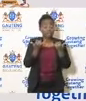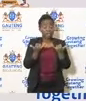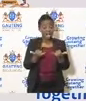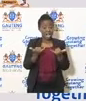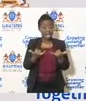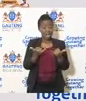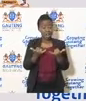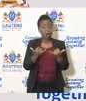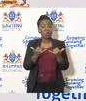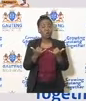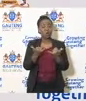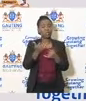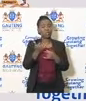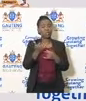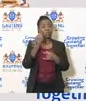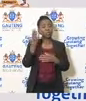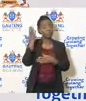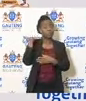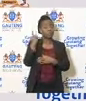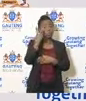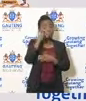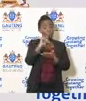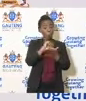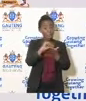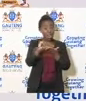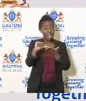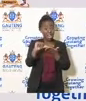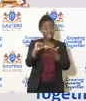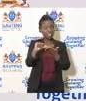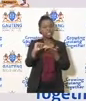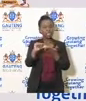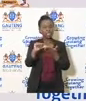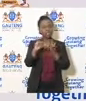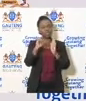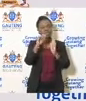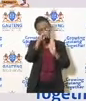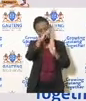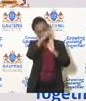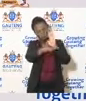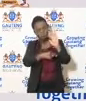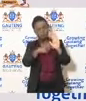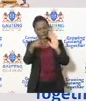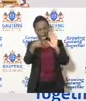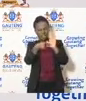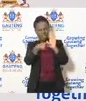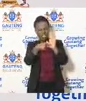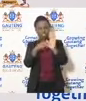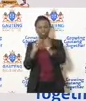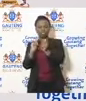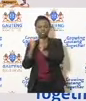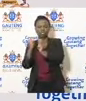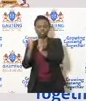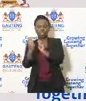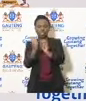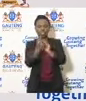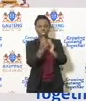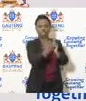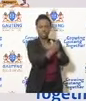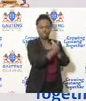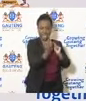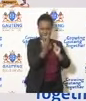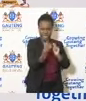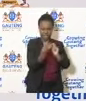to you, which we said 2 weeks ago, there is a changing geography of hotspots, we say to you, what may be